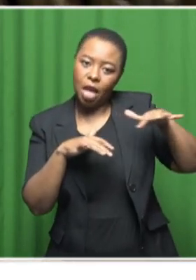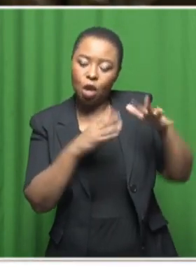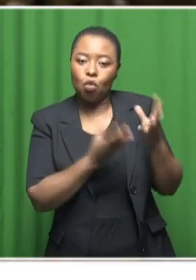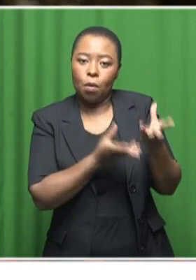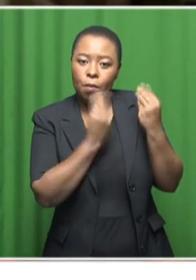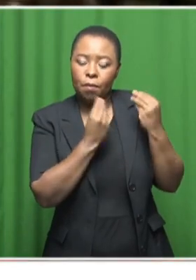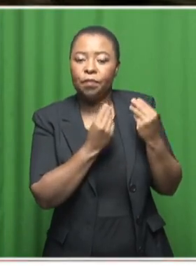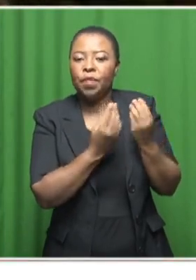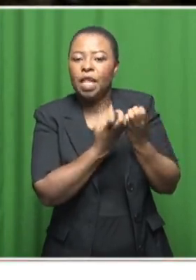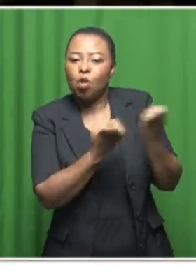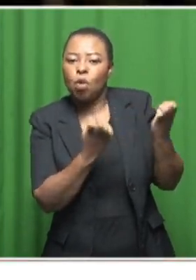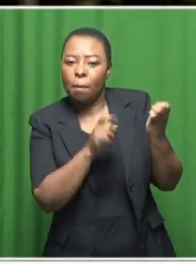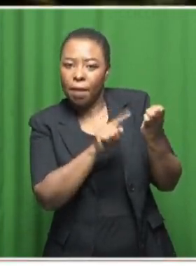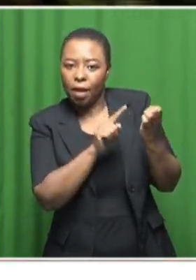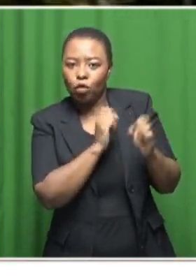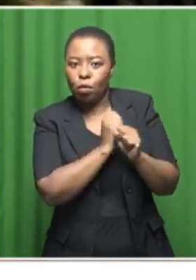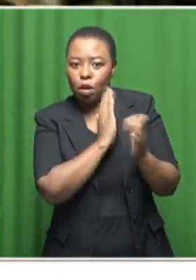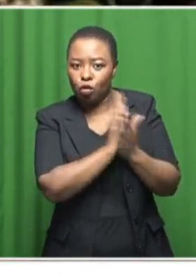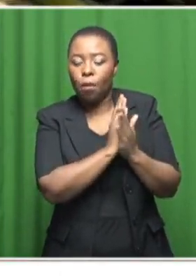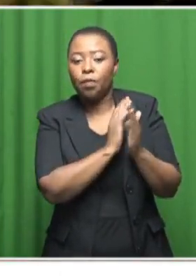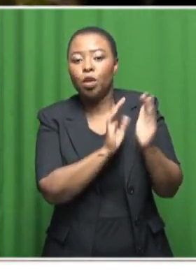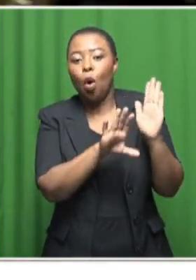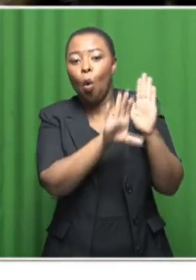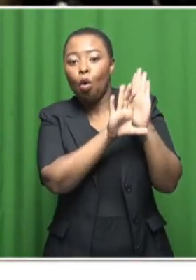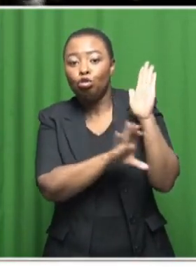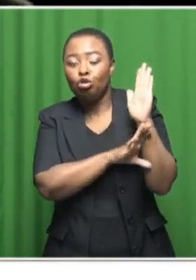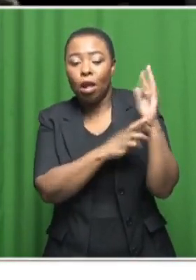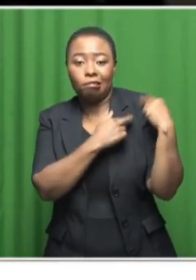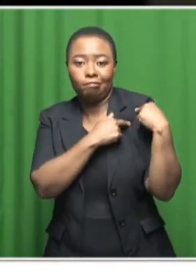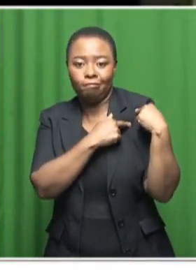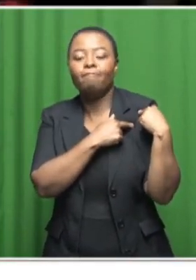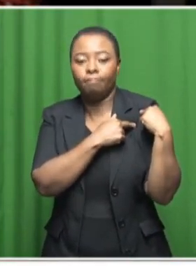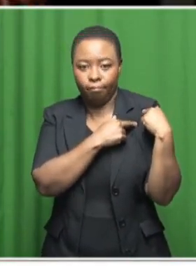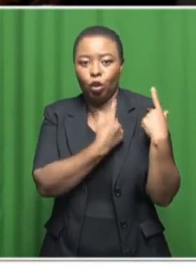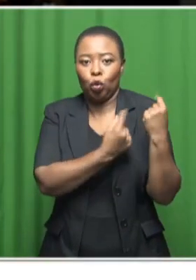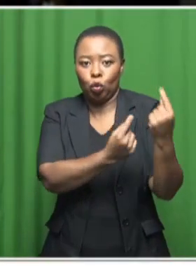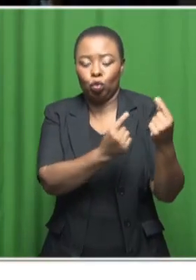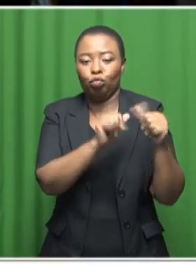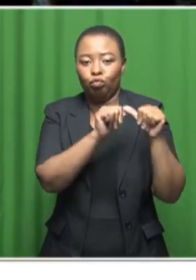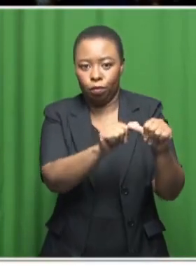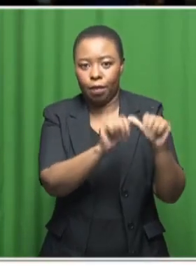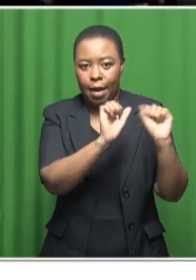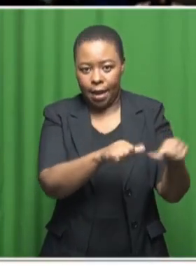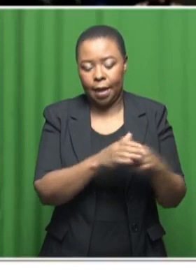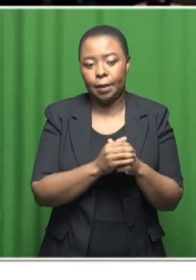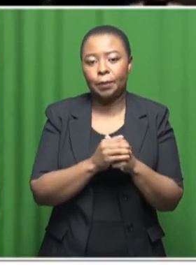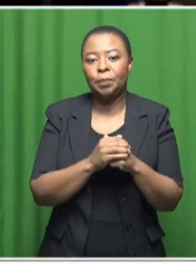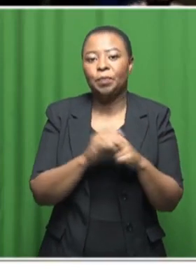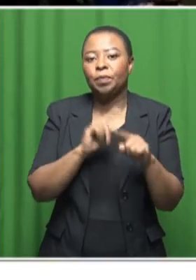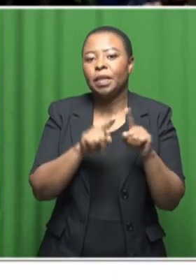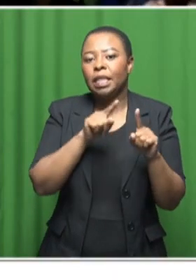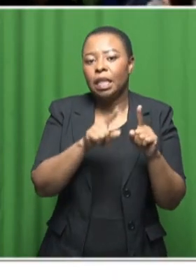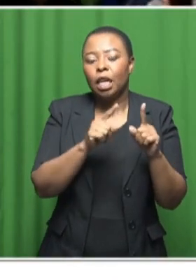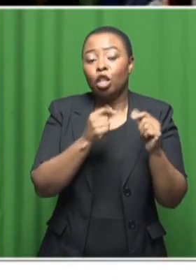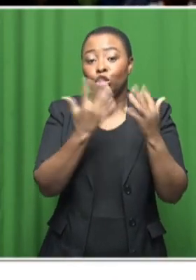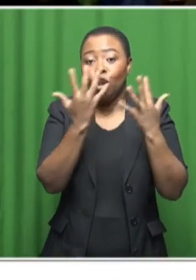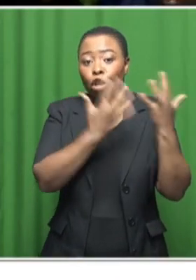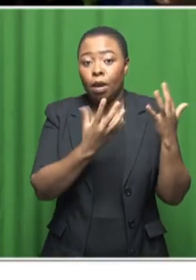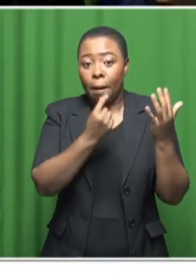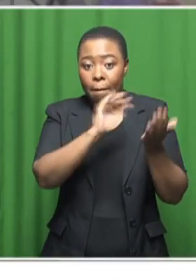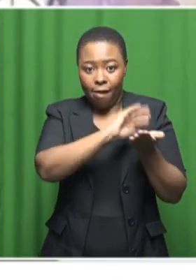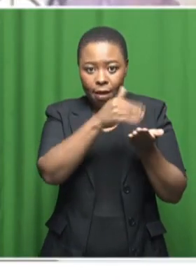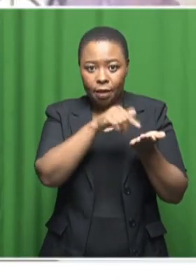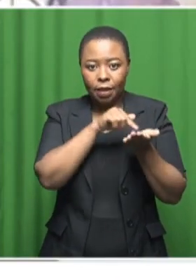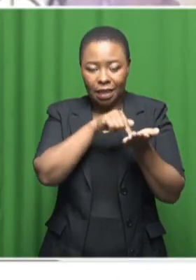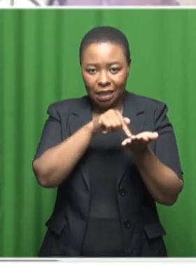instruments to conduct its constitutional mandate. The financial injection provided for by Treasury will cover